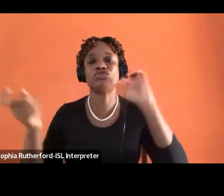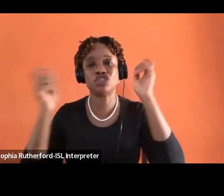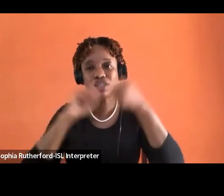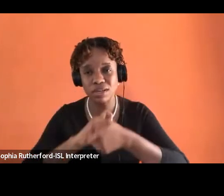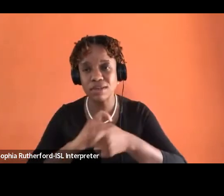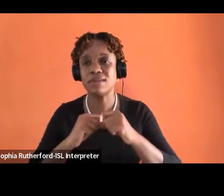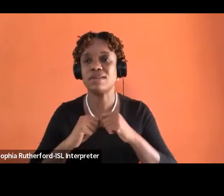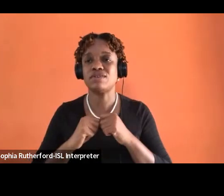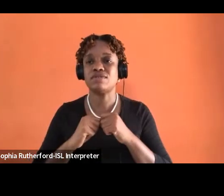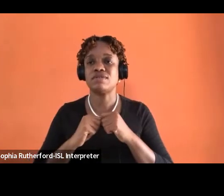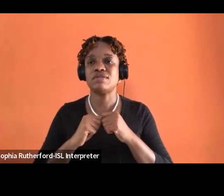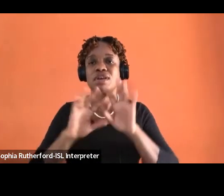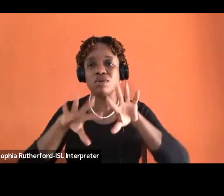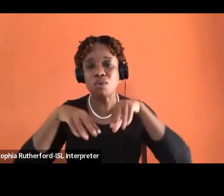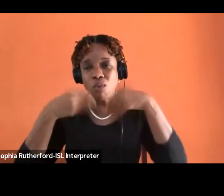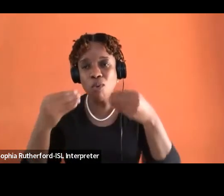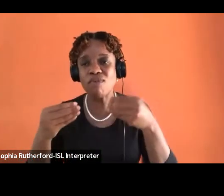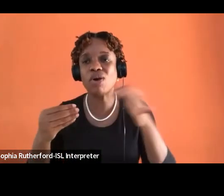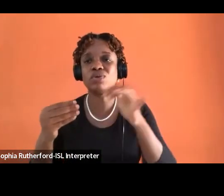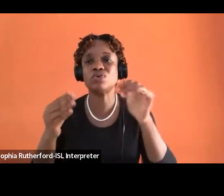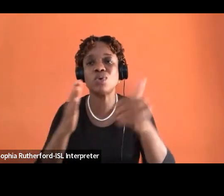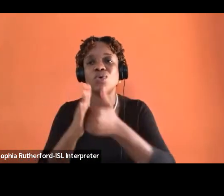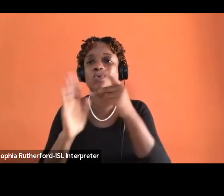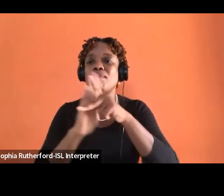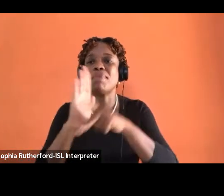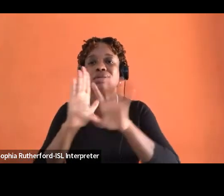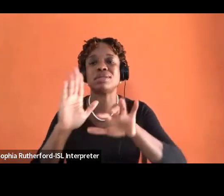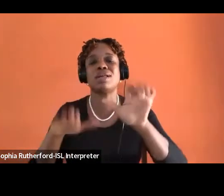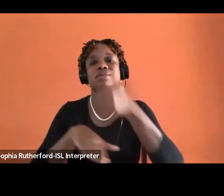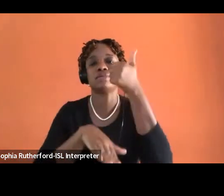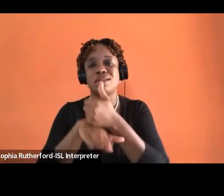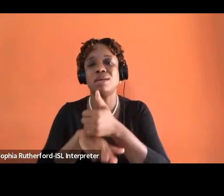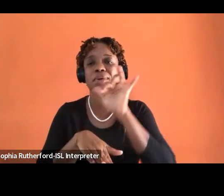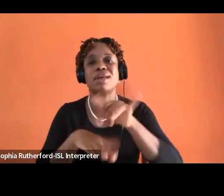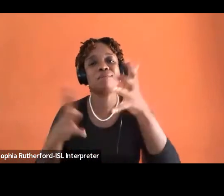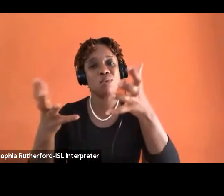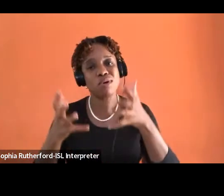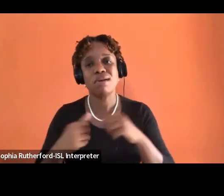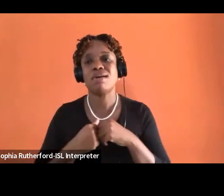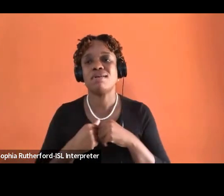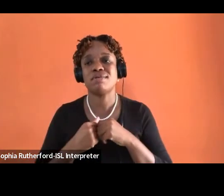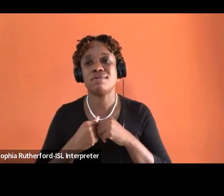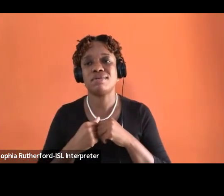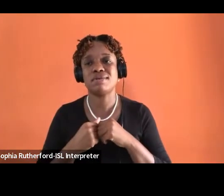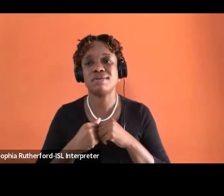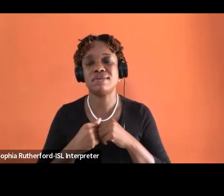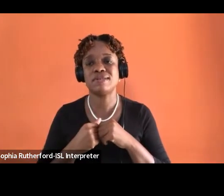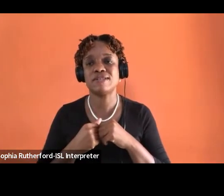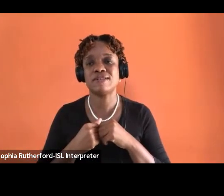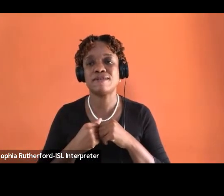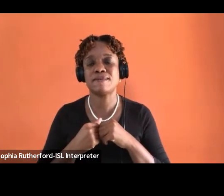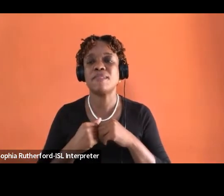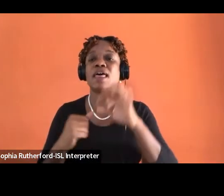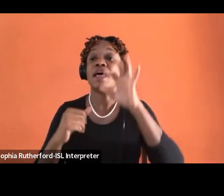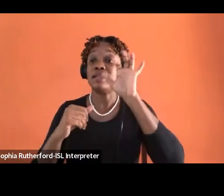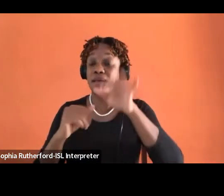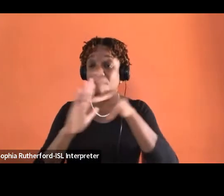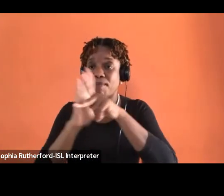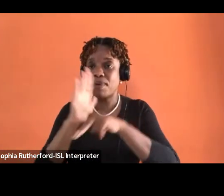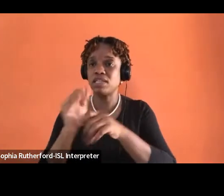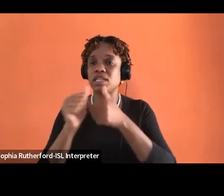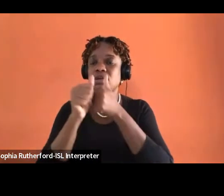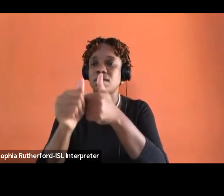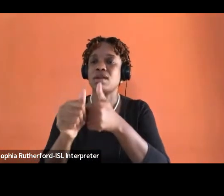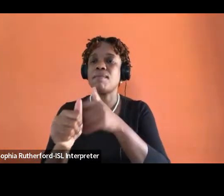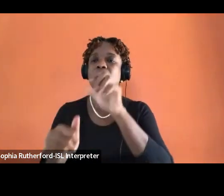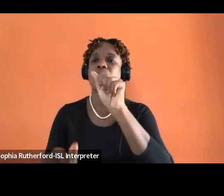developed and implemented. These policies must be guided by Article 25 of the UN Convention